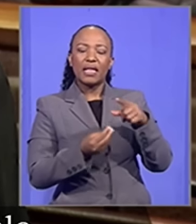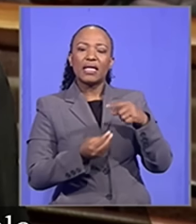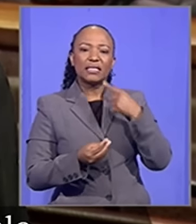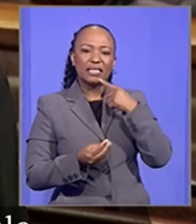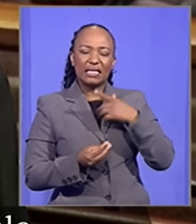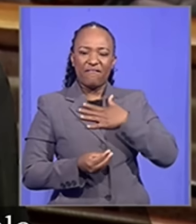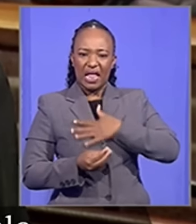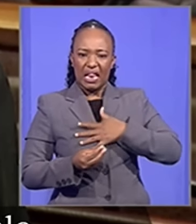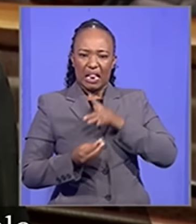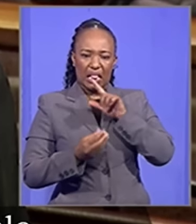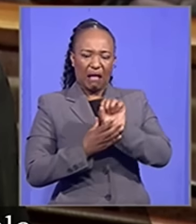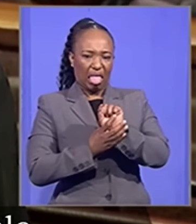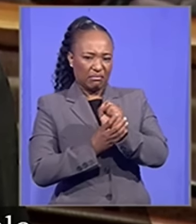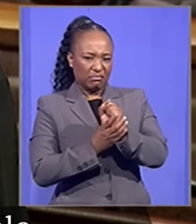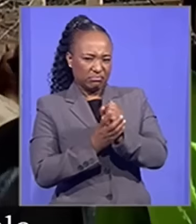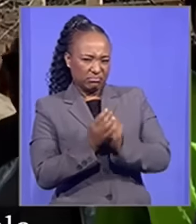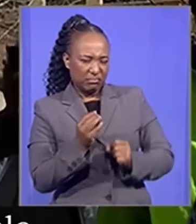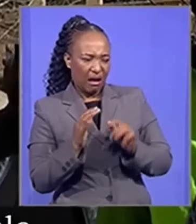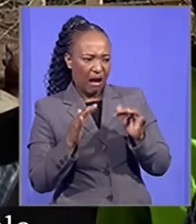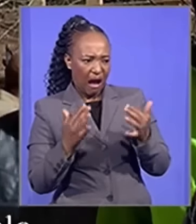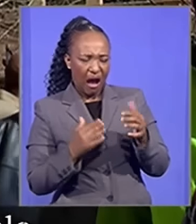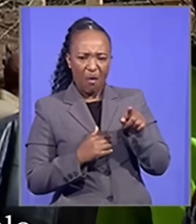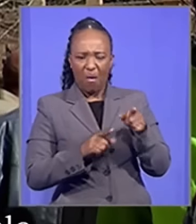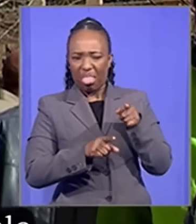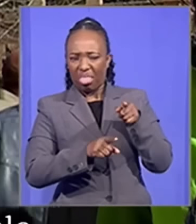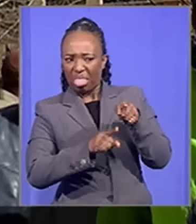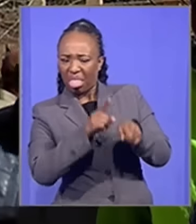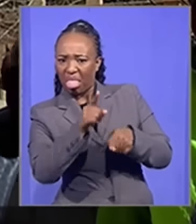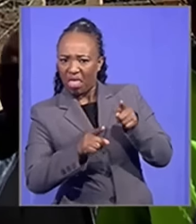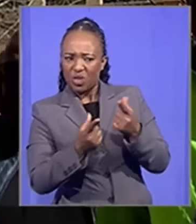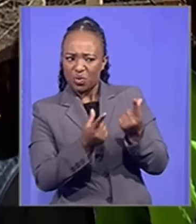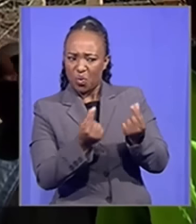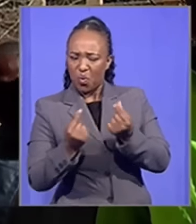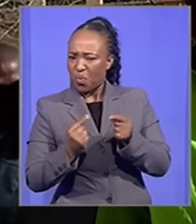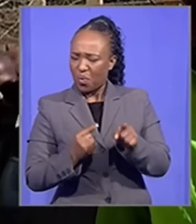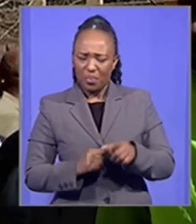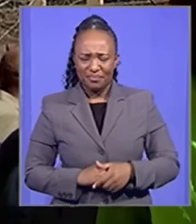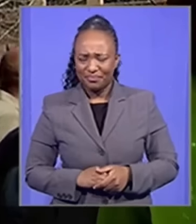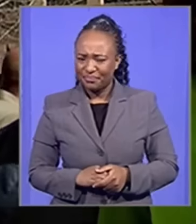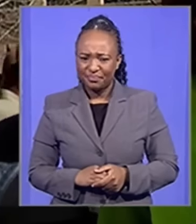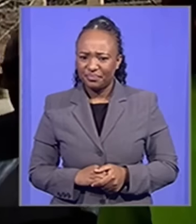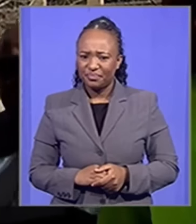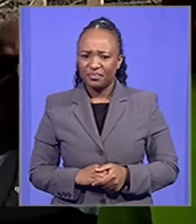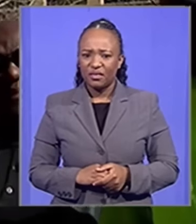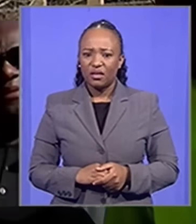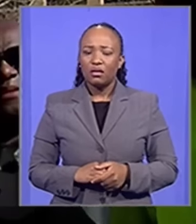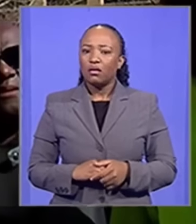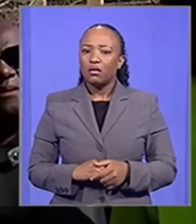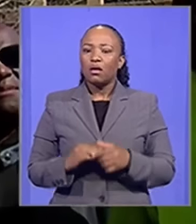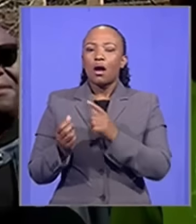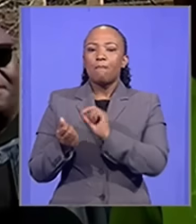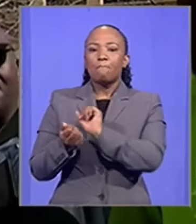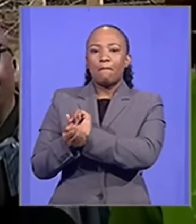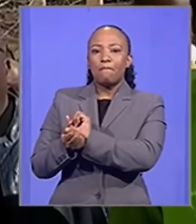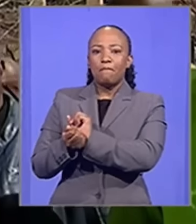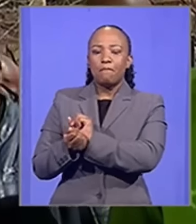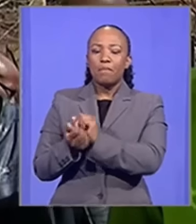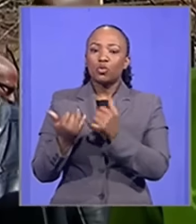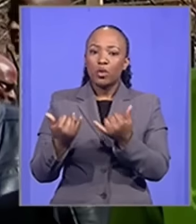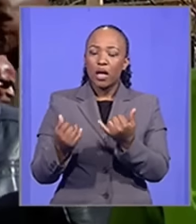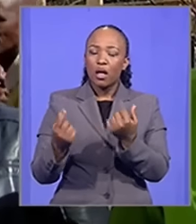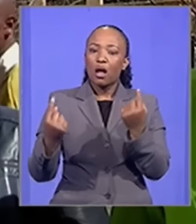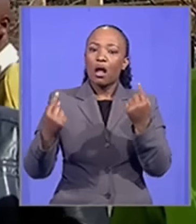bo tsamaisang nyewe ena ka teng. This unfair treatment after 4 months being in jail, and today they come and oppose bail. They knew it very